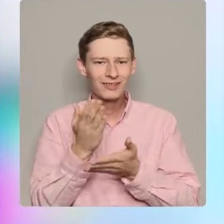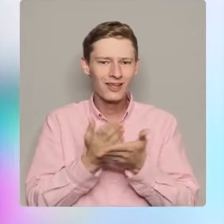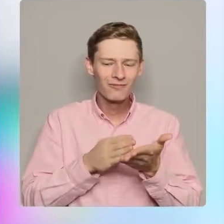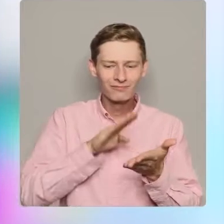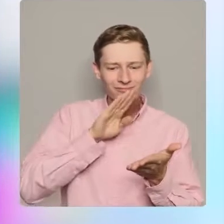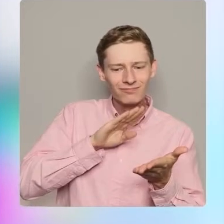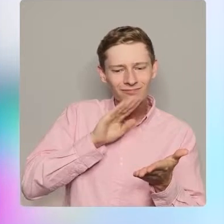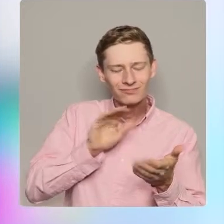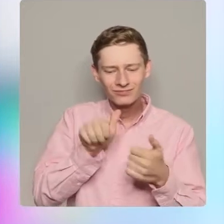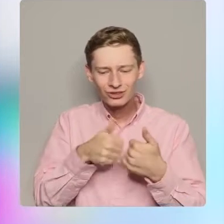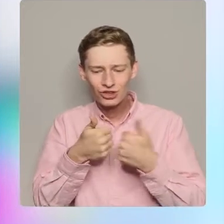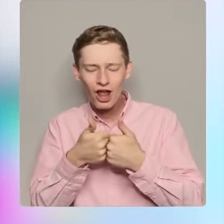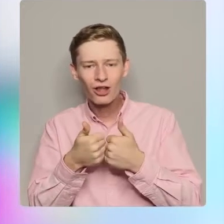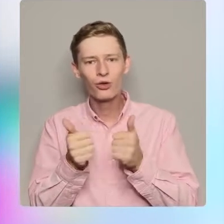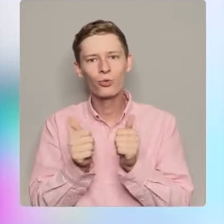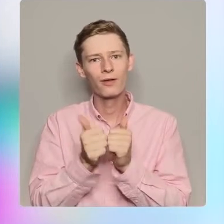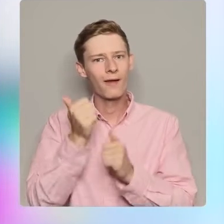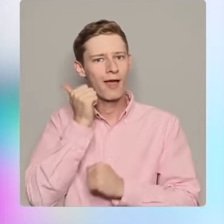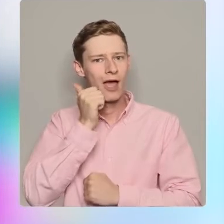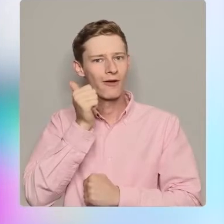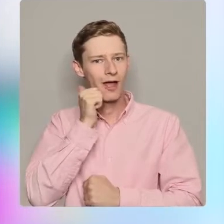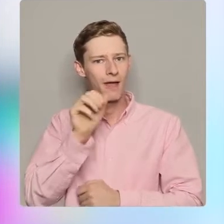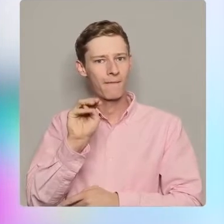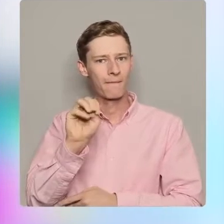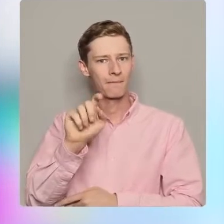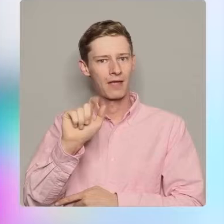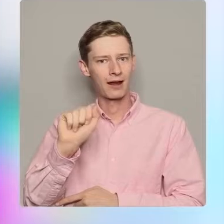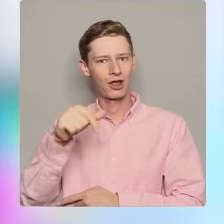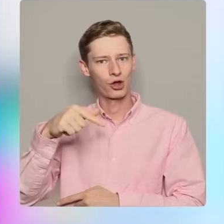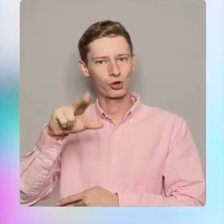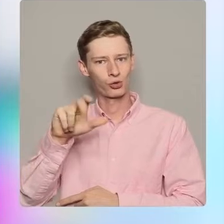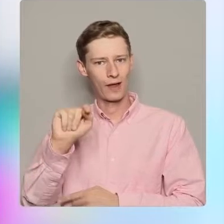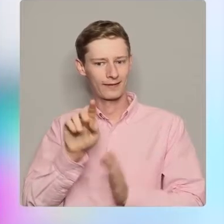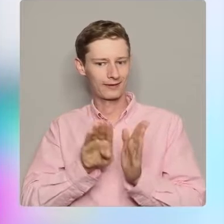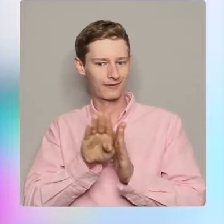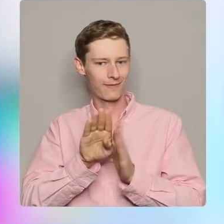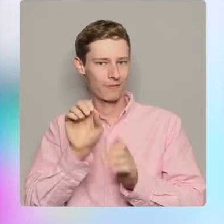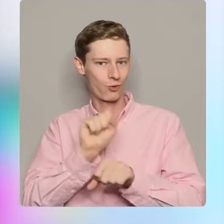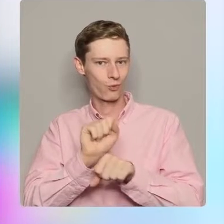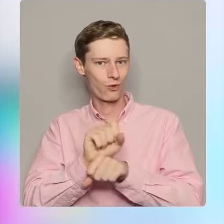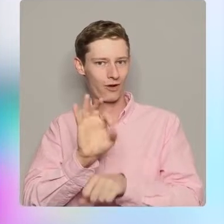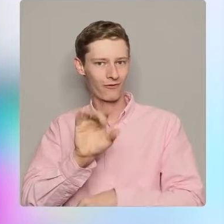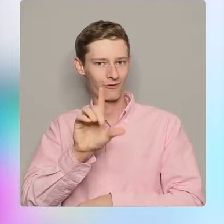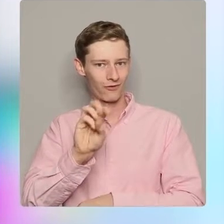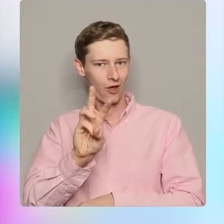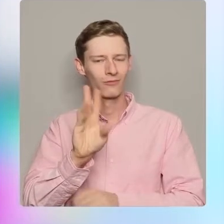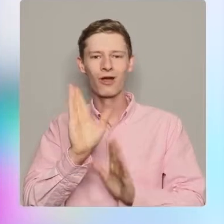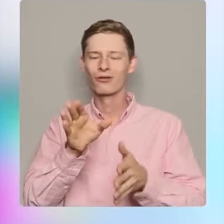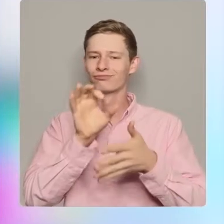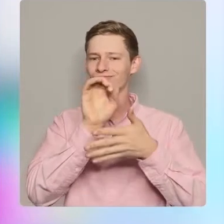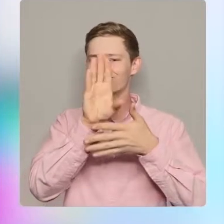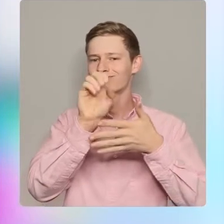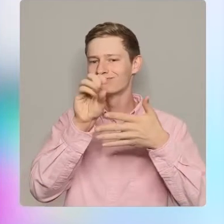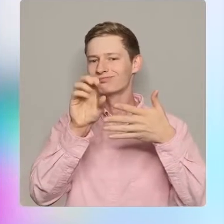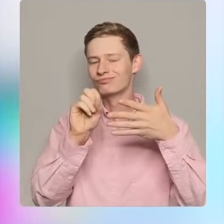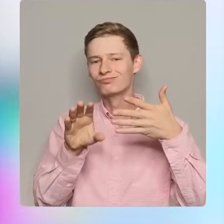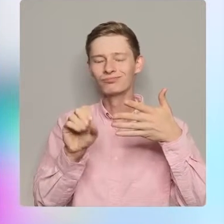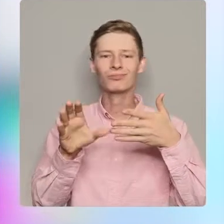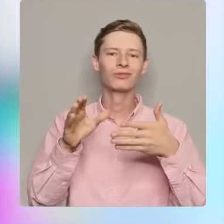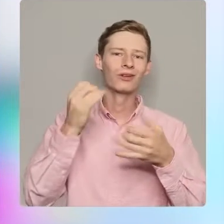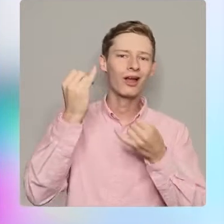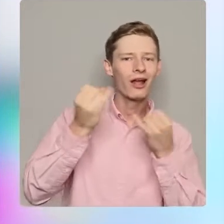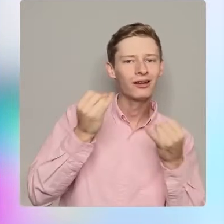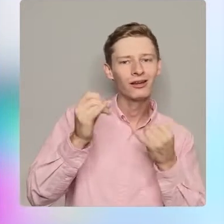friction and challenges in your day-to-day MetaQuest development workflow, and share with you some tools and resources that will help accelerate your